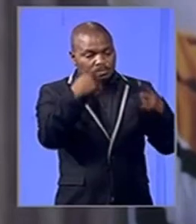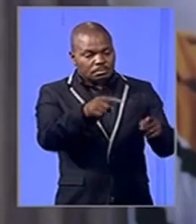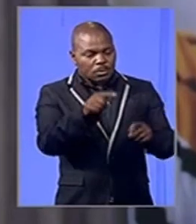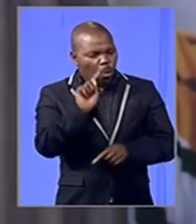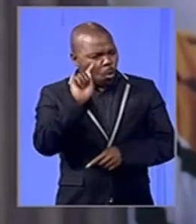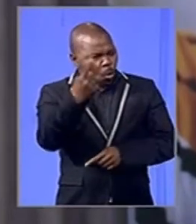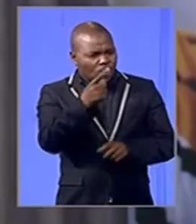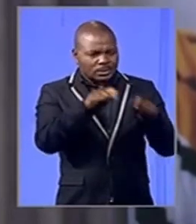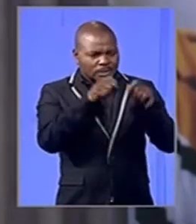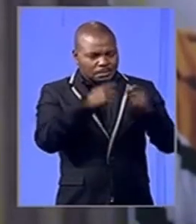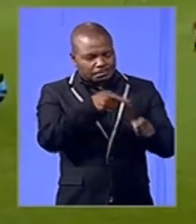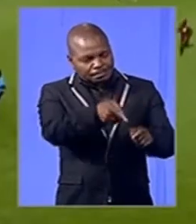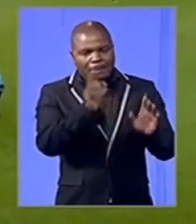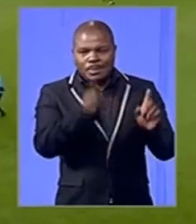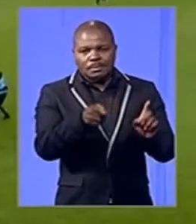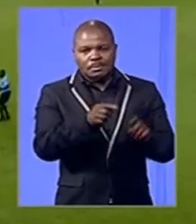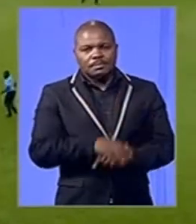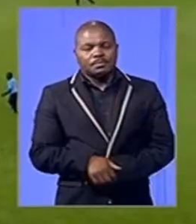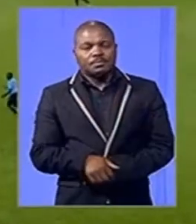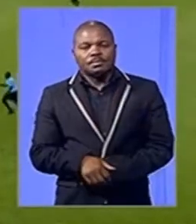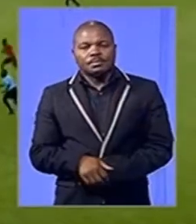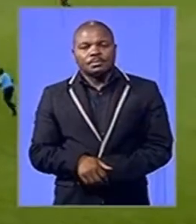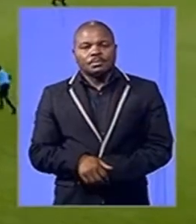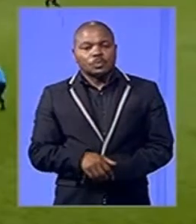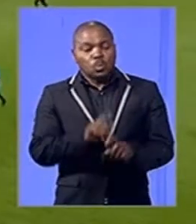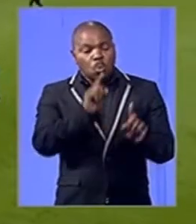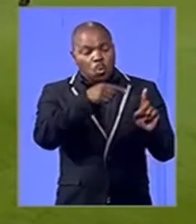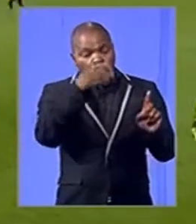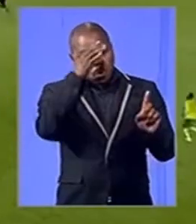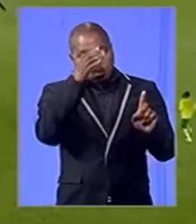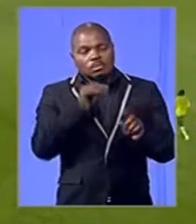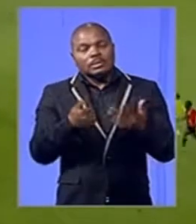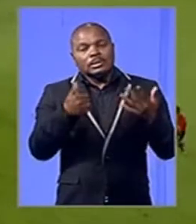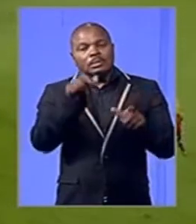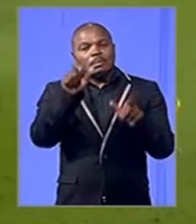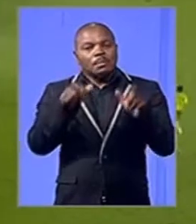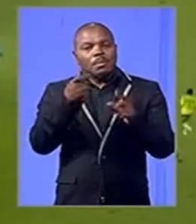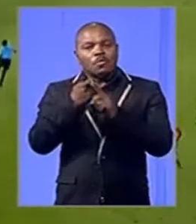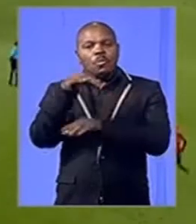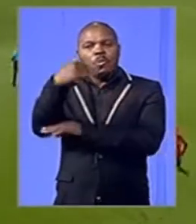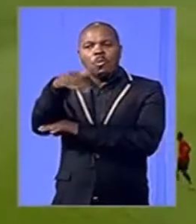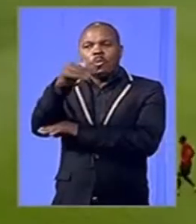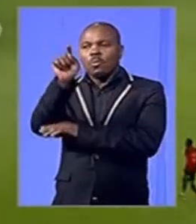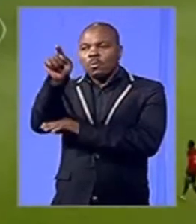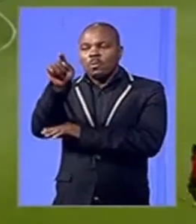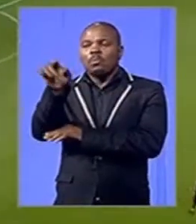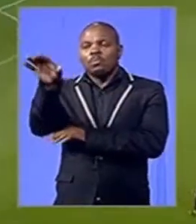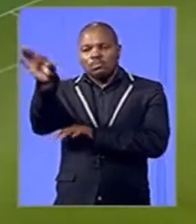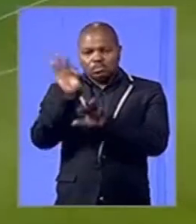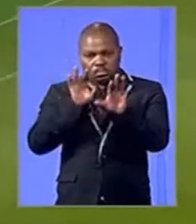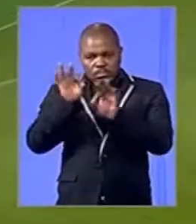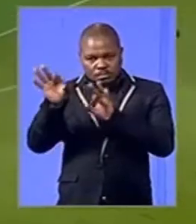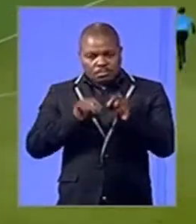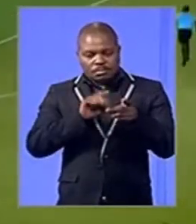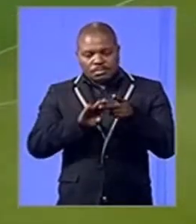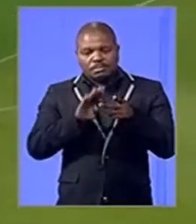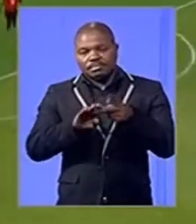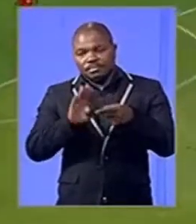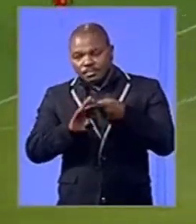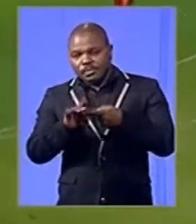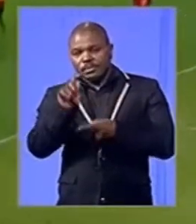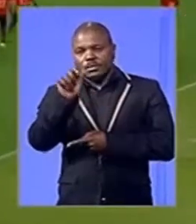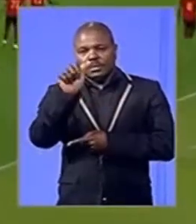Mo dikampeng tše pedi tša go feta go bile le mathata a go ata ga leuba la corona go baraloki e šitana